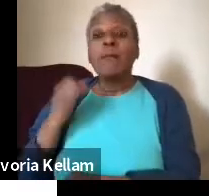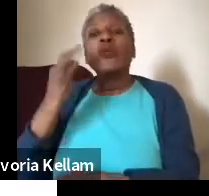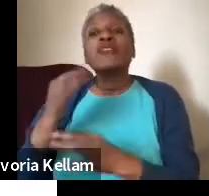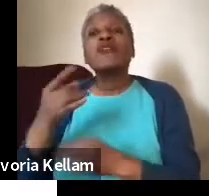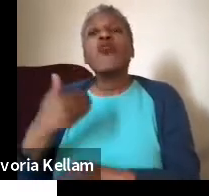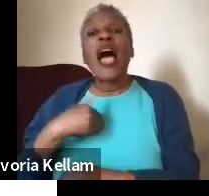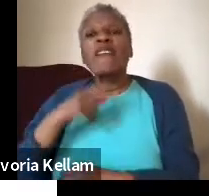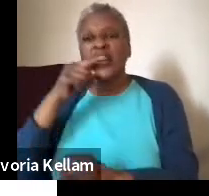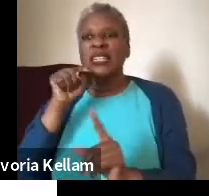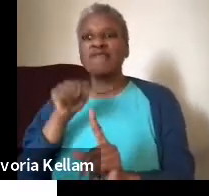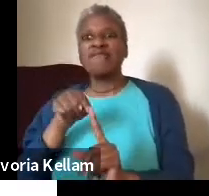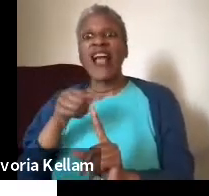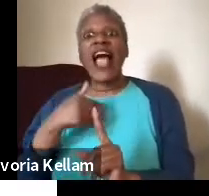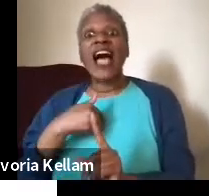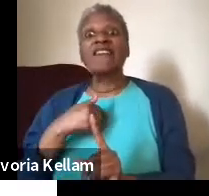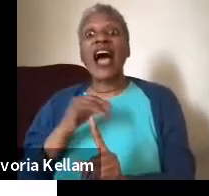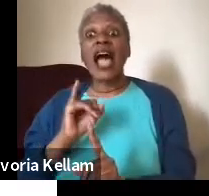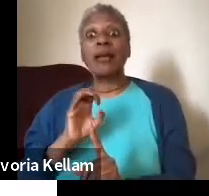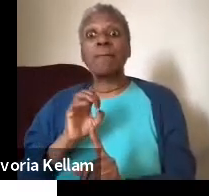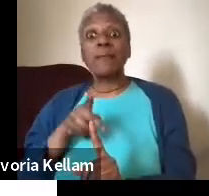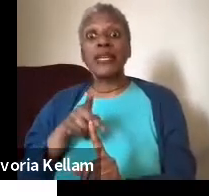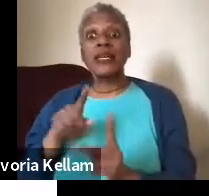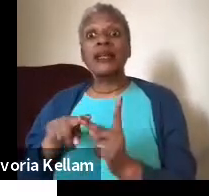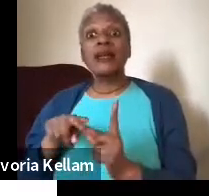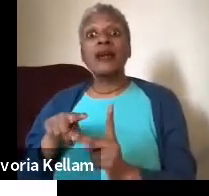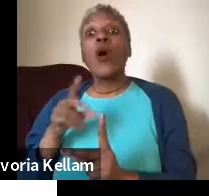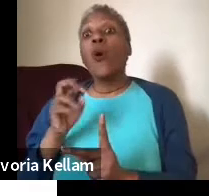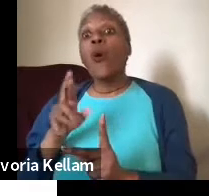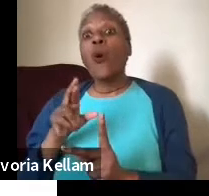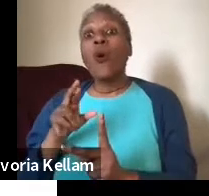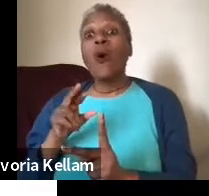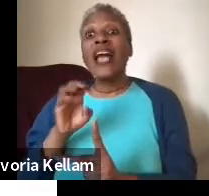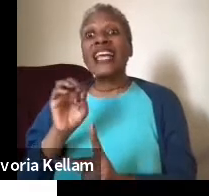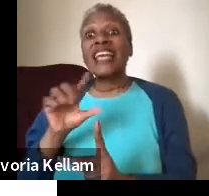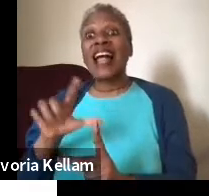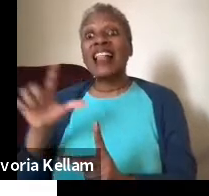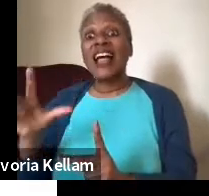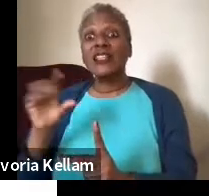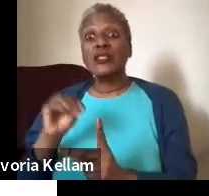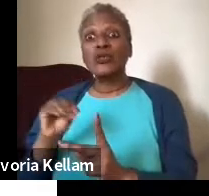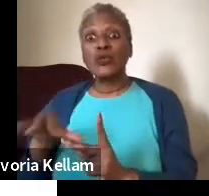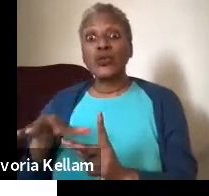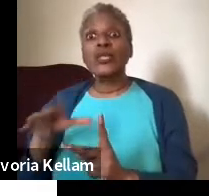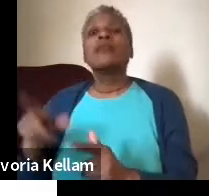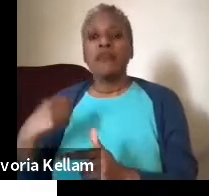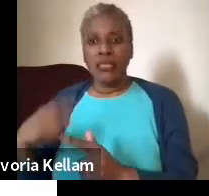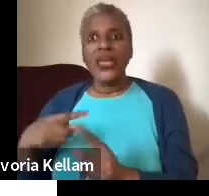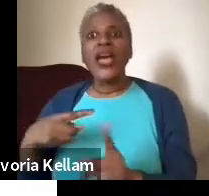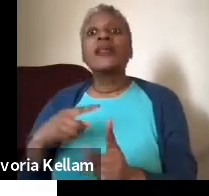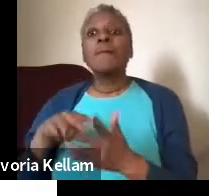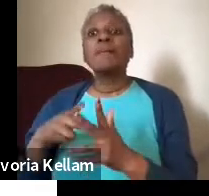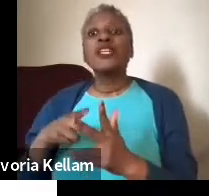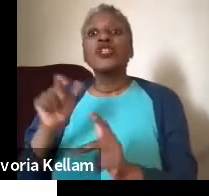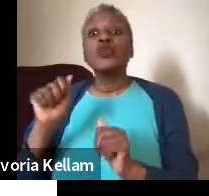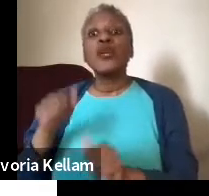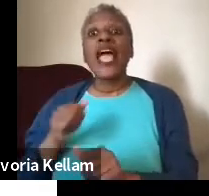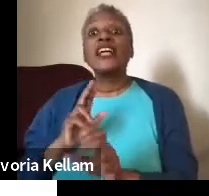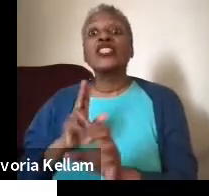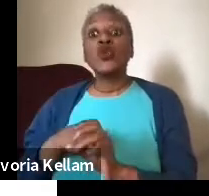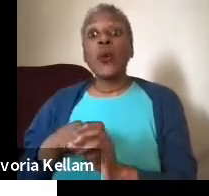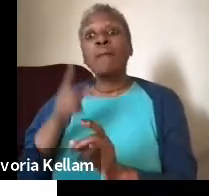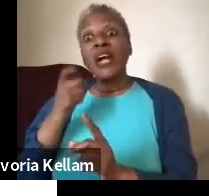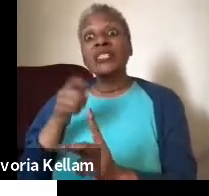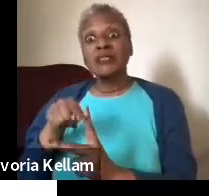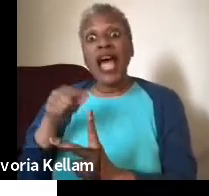or ELL status, then that would expand eligibility to additional councils. You can see